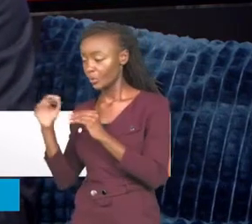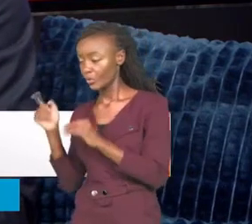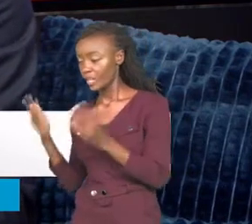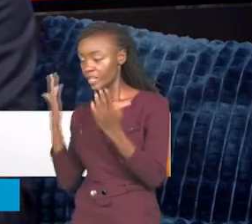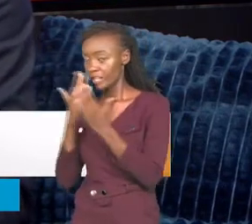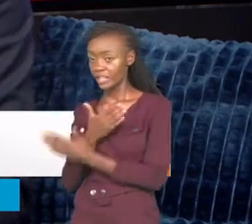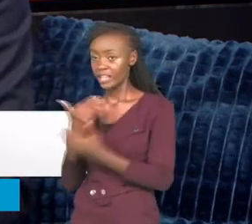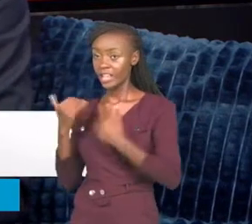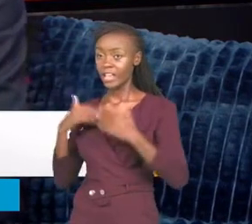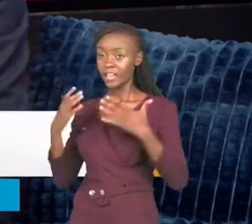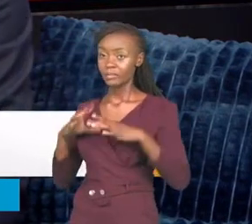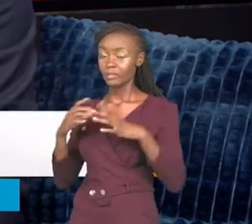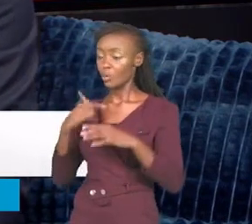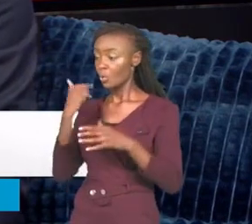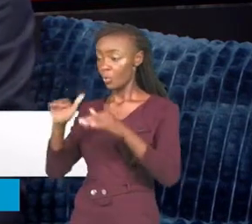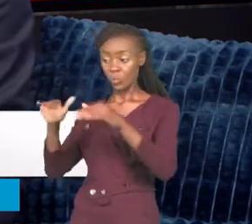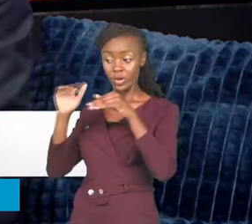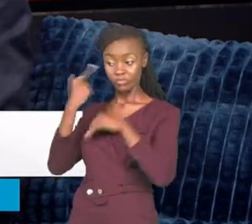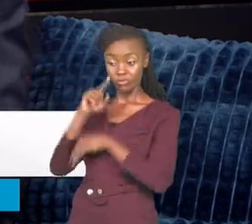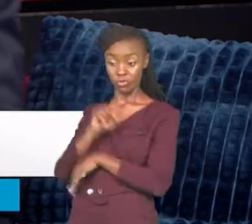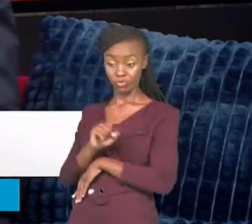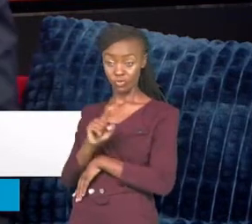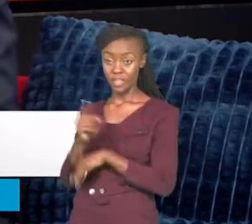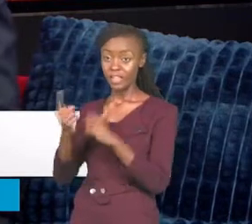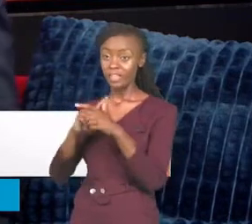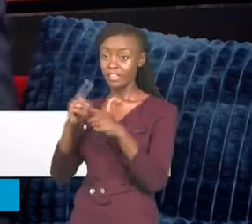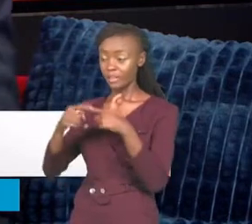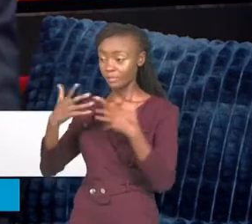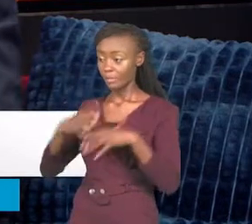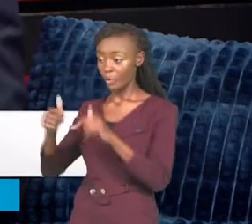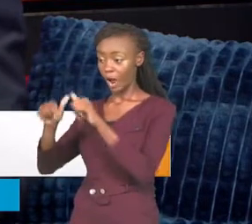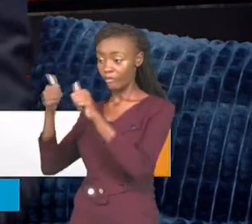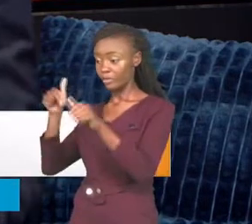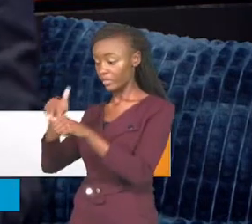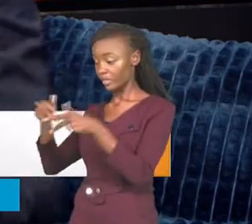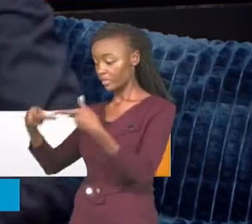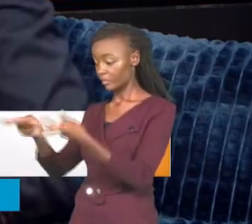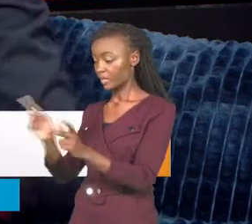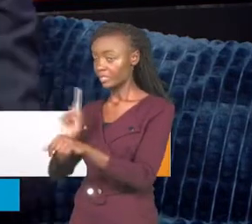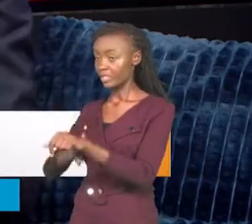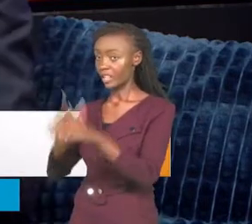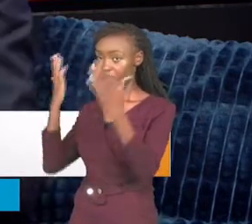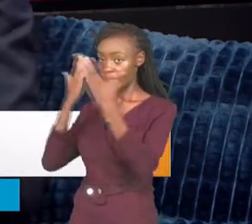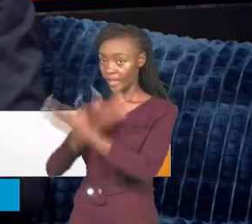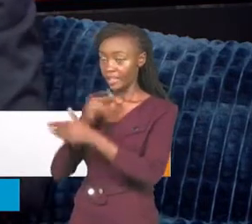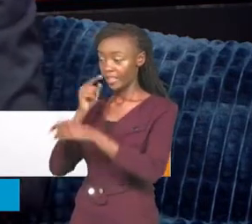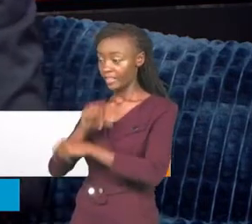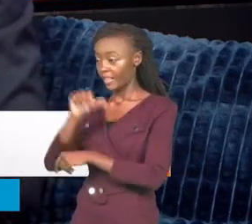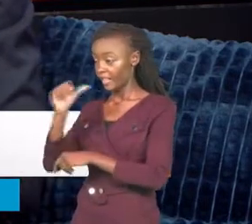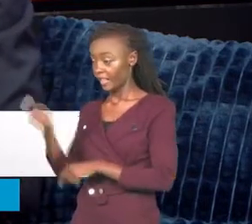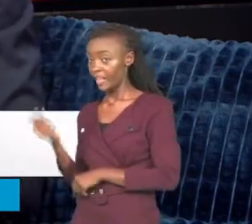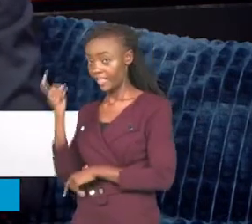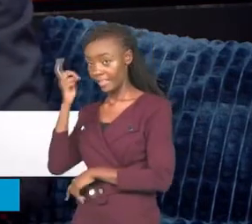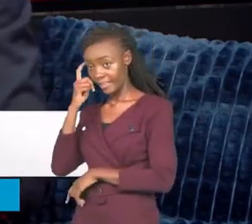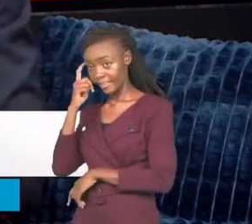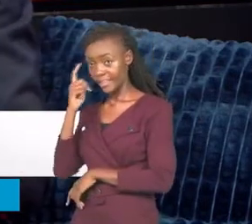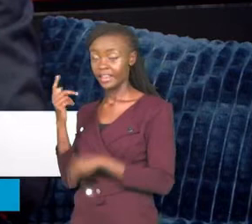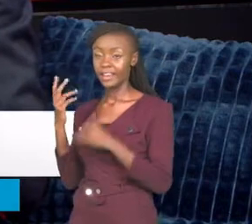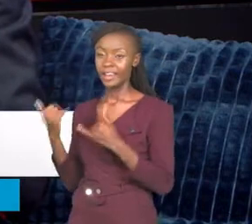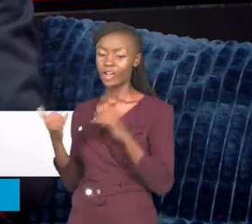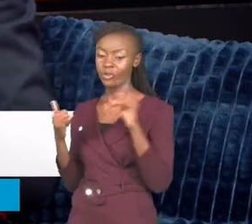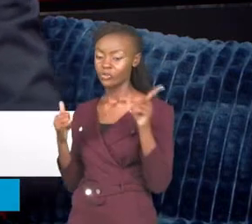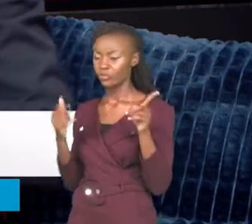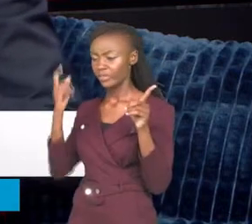some people might just be waiting for you. Now guys are trying to avoid those places at night. That's another angle also. Do you think we